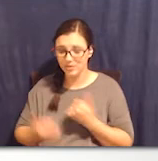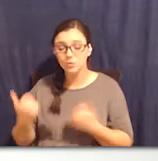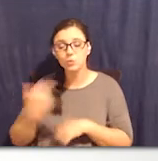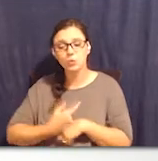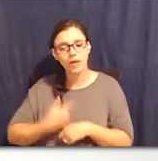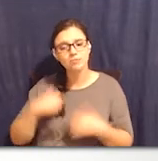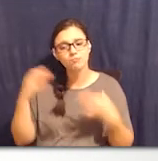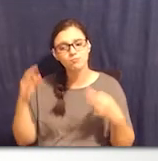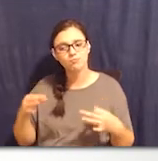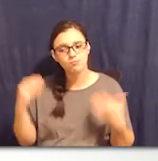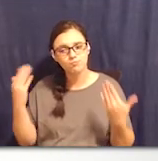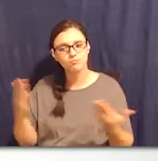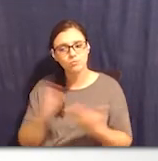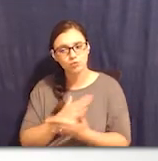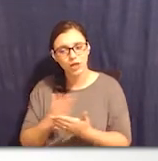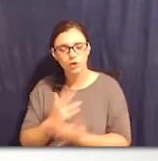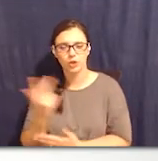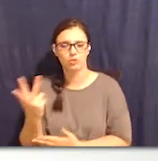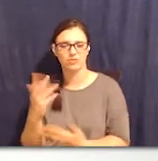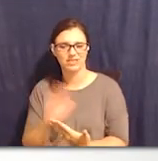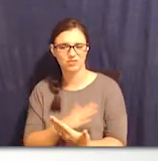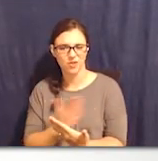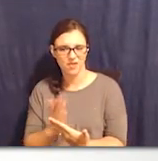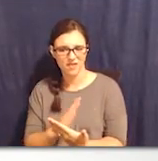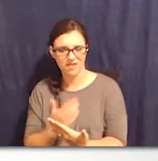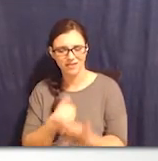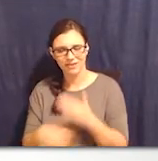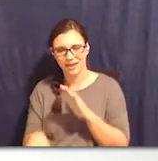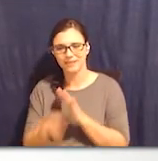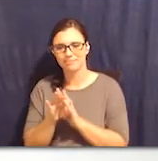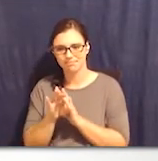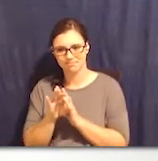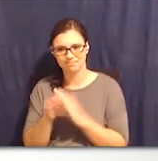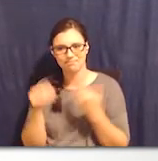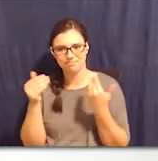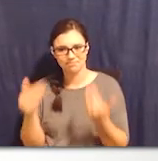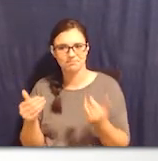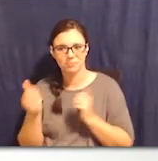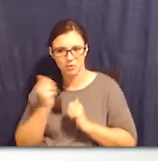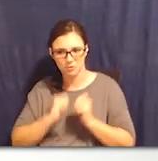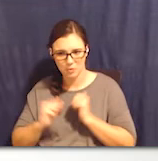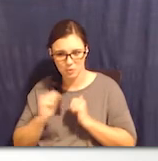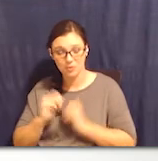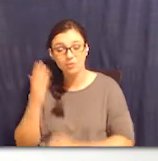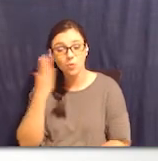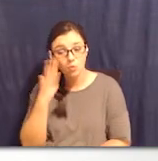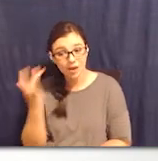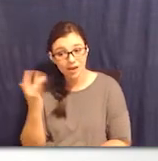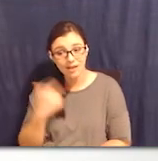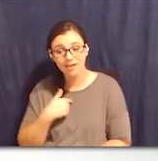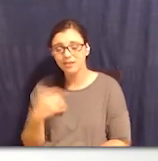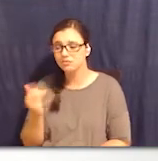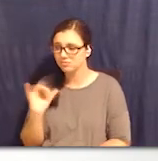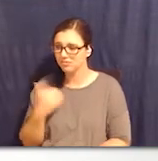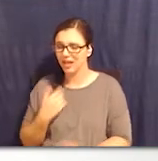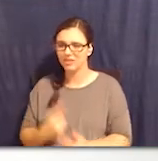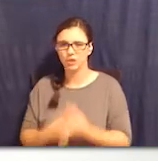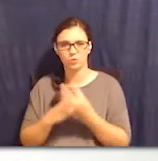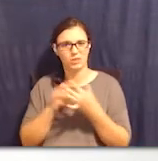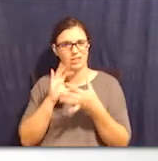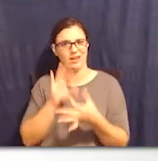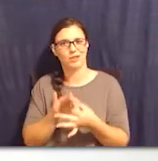live and online. Today, I decided to share with you 3 songs that I chose to perform